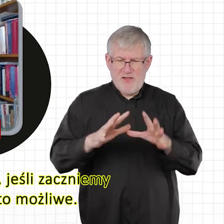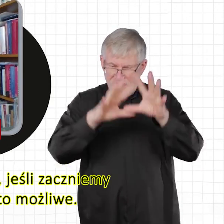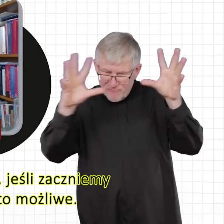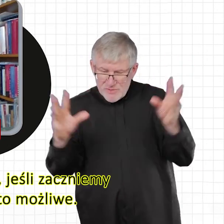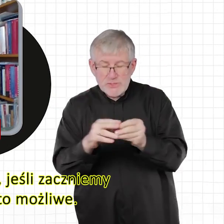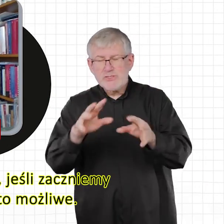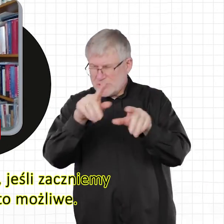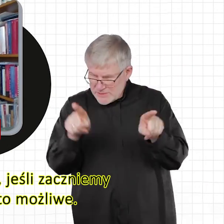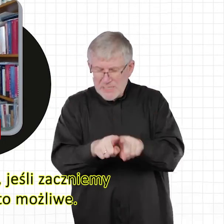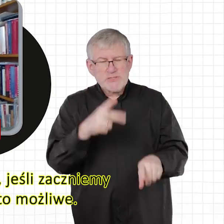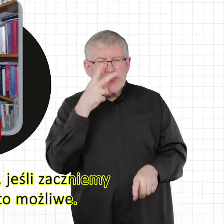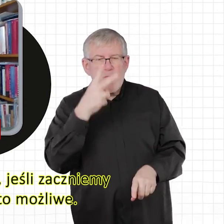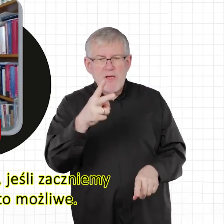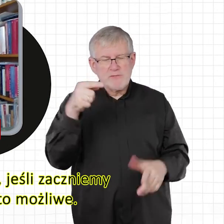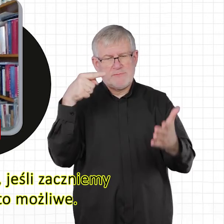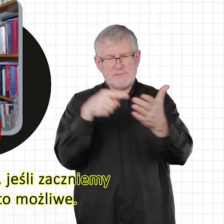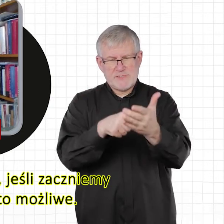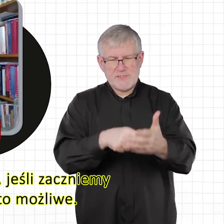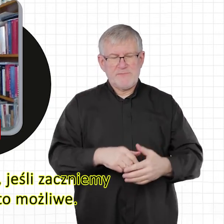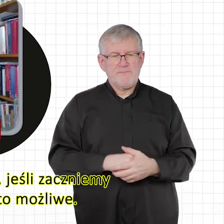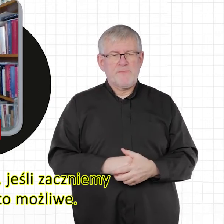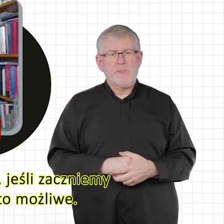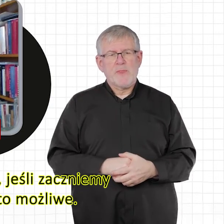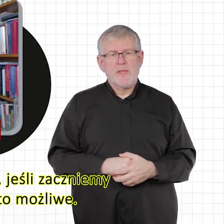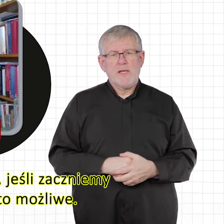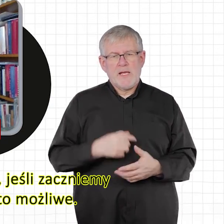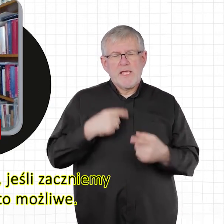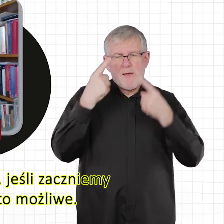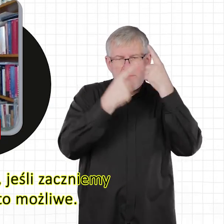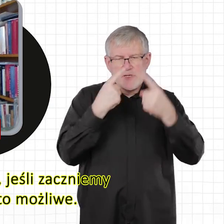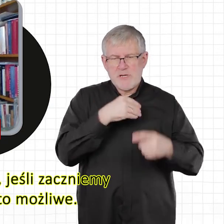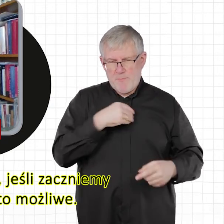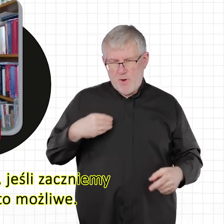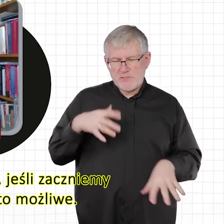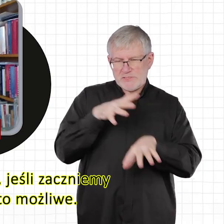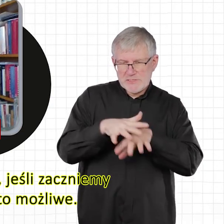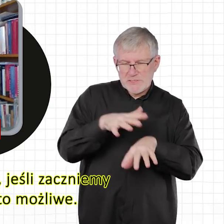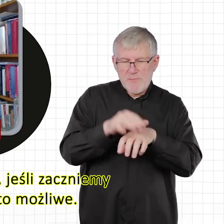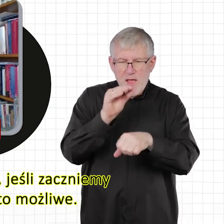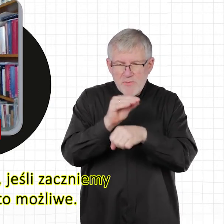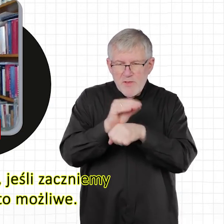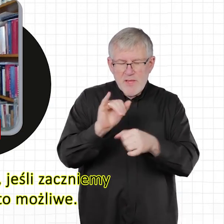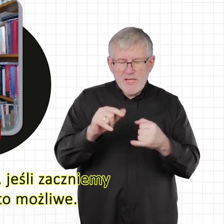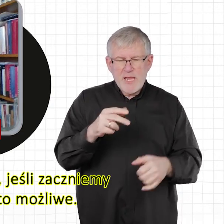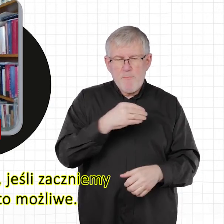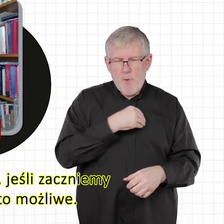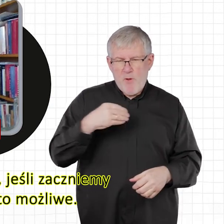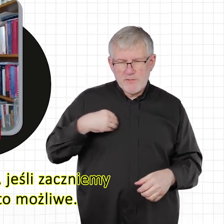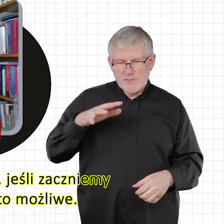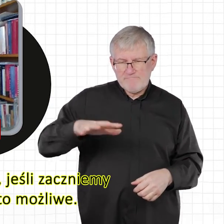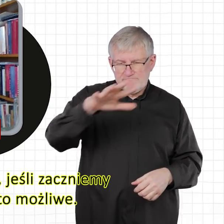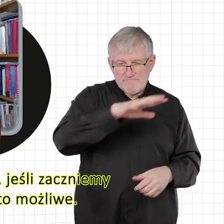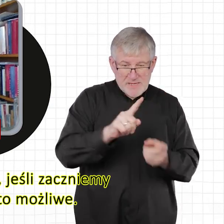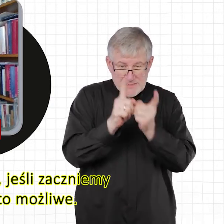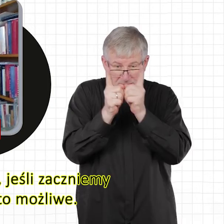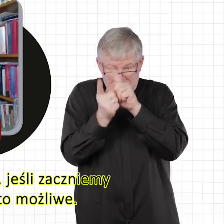of education and Poland can change if we all will start with these things you said. It's